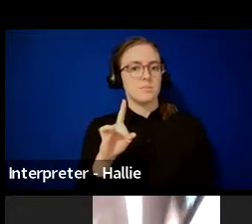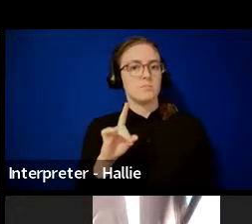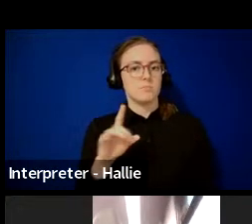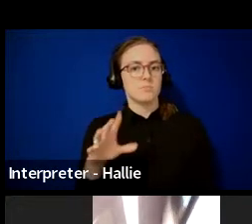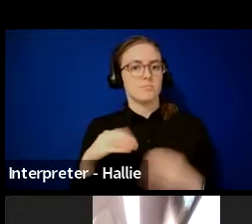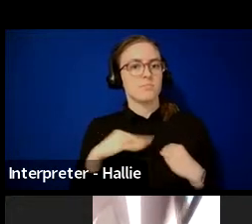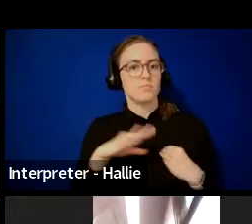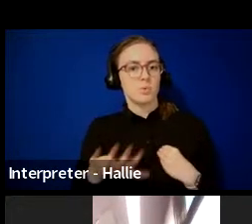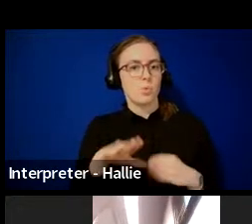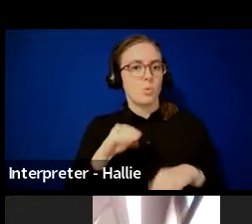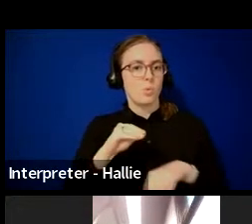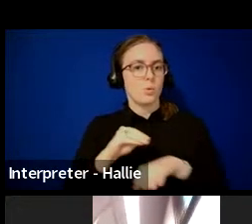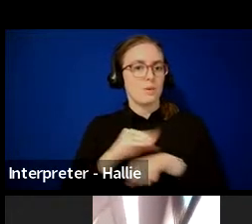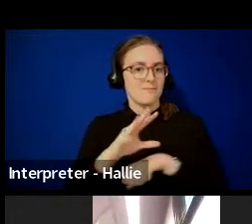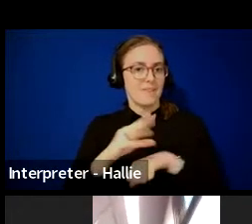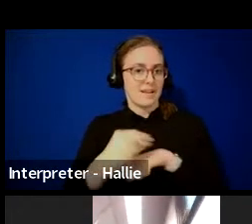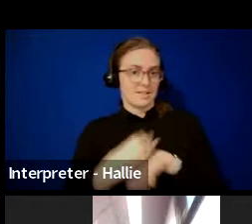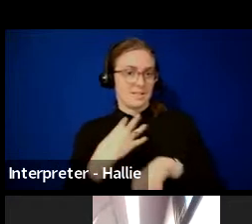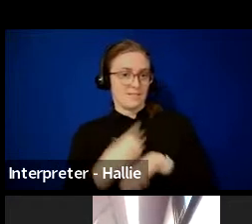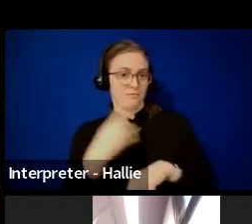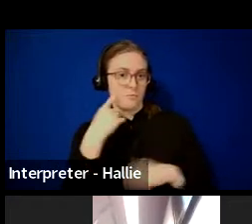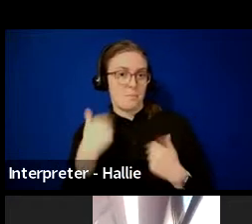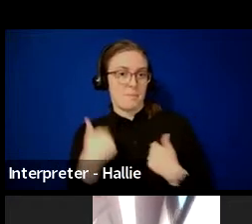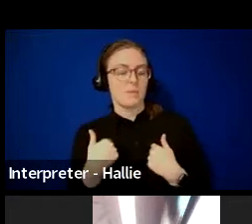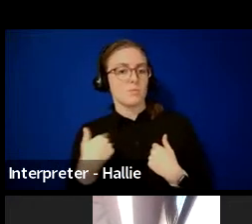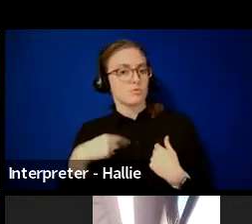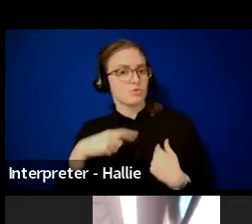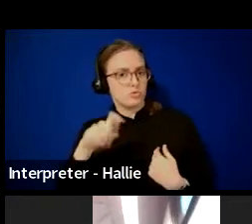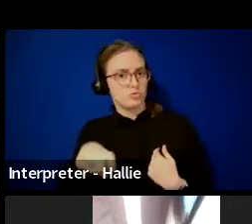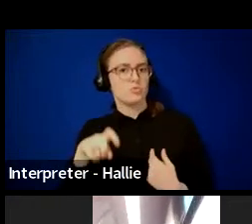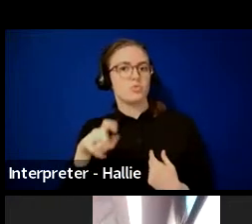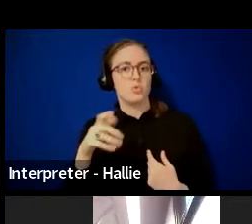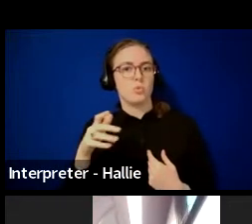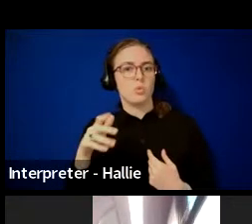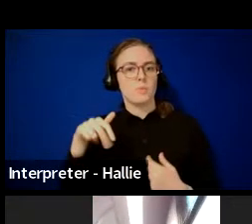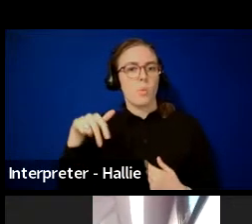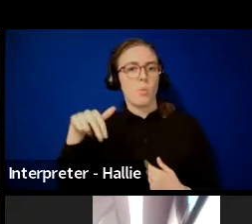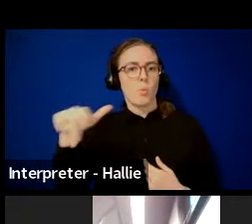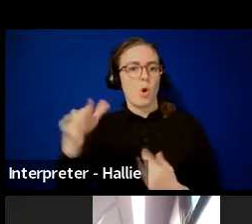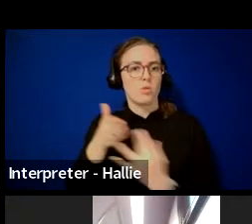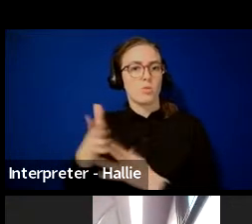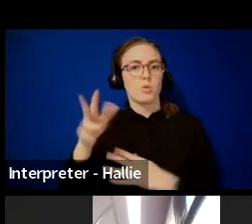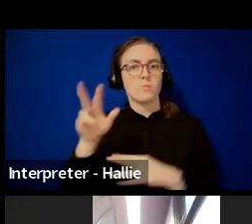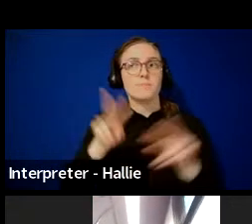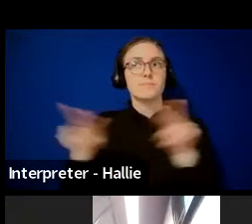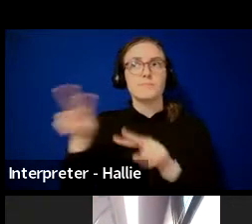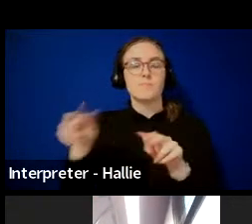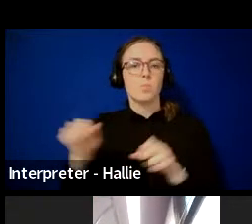should probably do a walkthrough of the area. In the initial walkthrough,